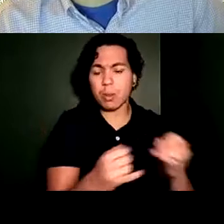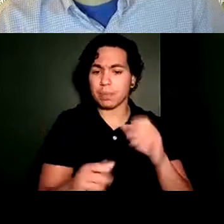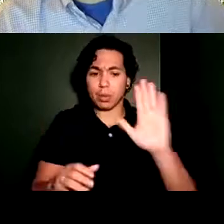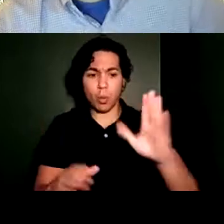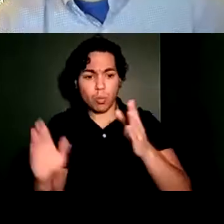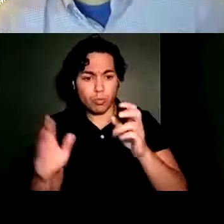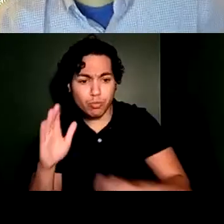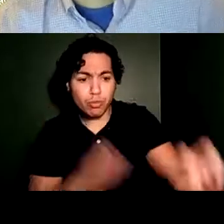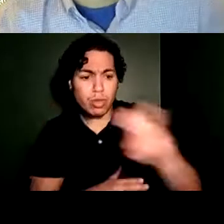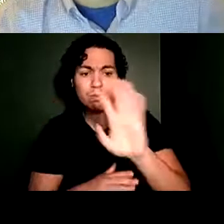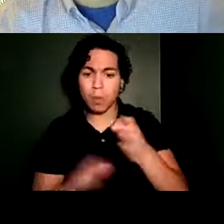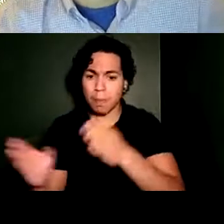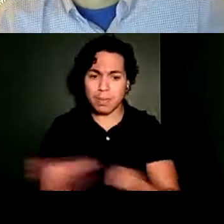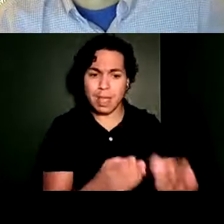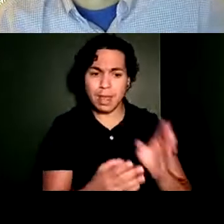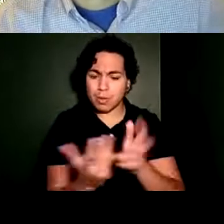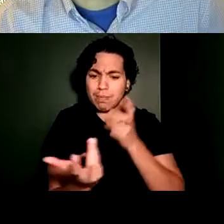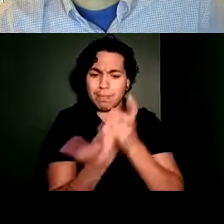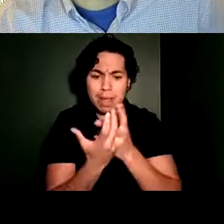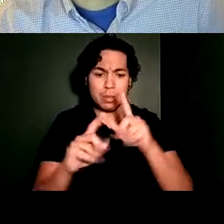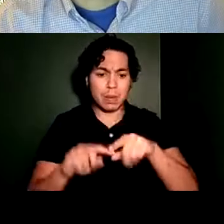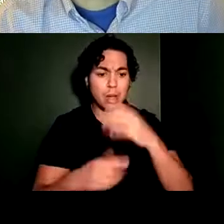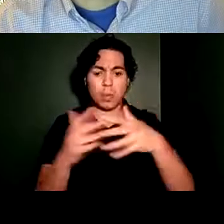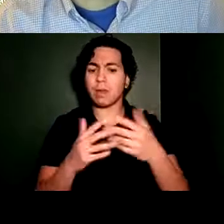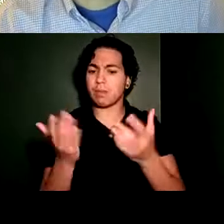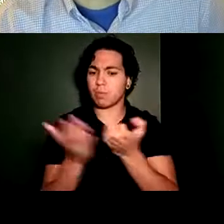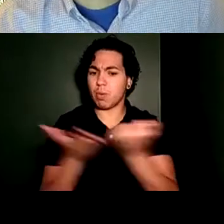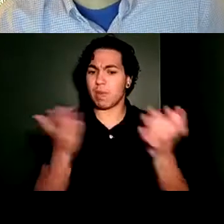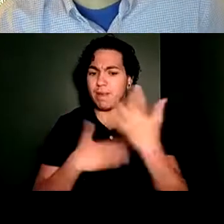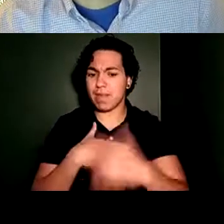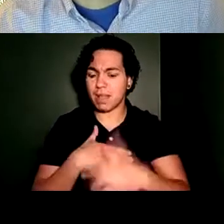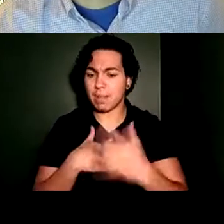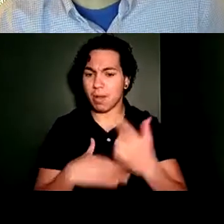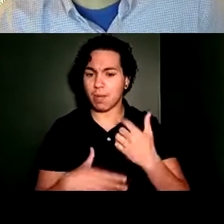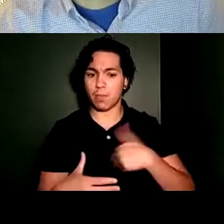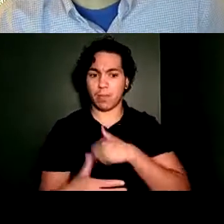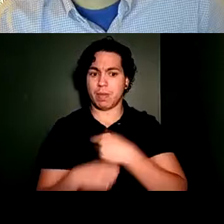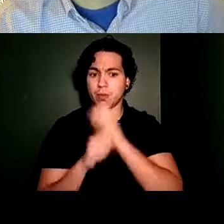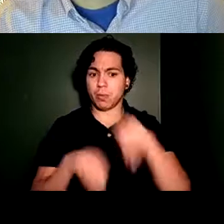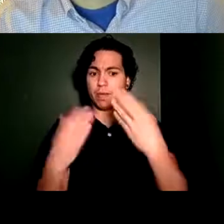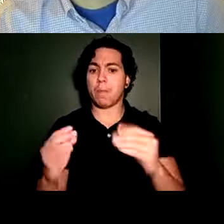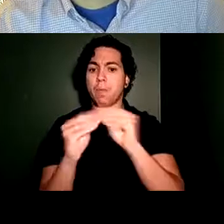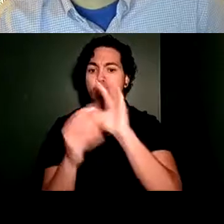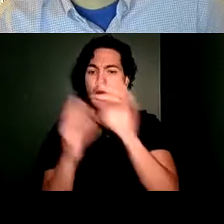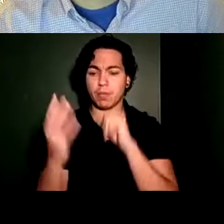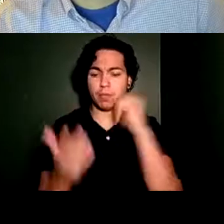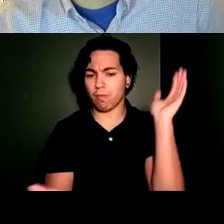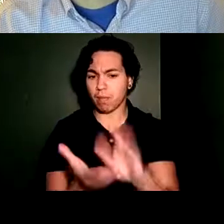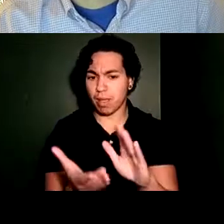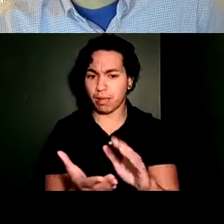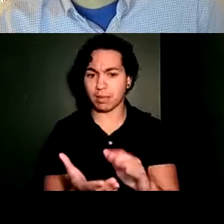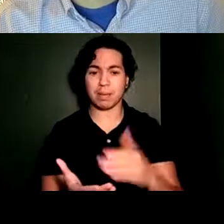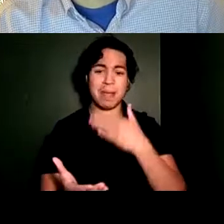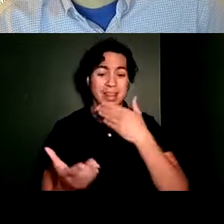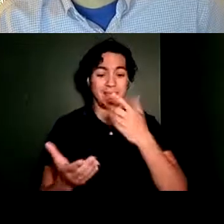trip around bikes and scooters and other shared mobility modes, as opposed to having to use